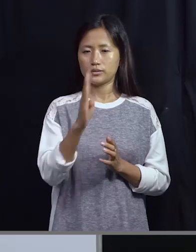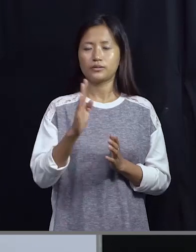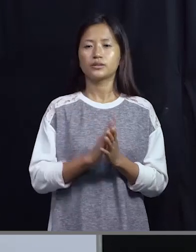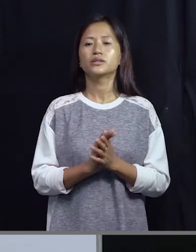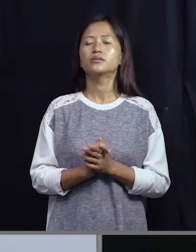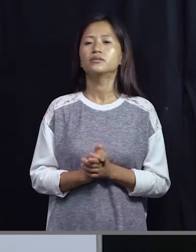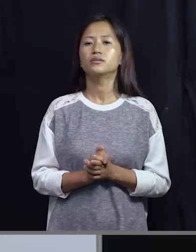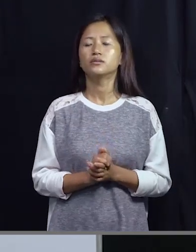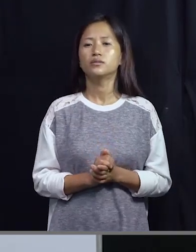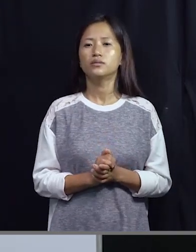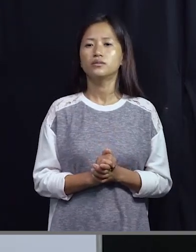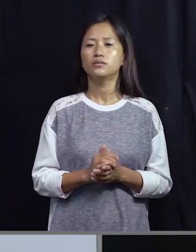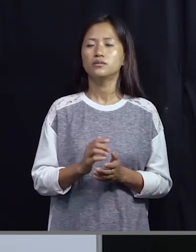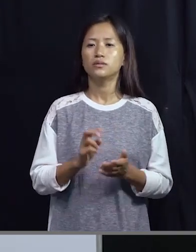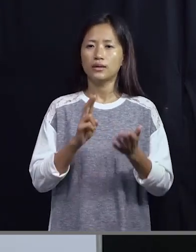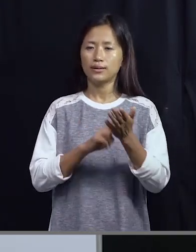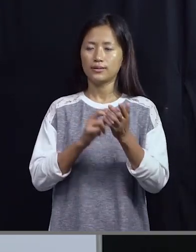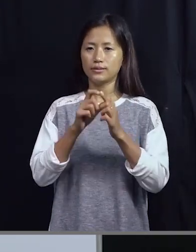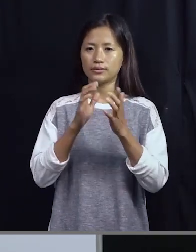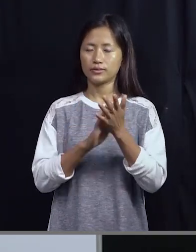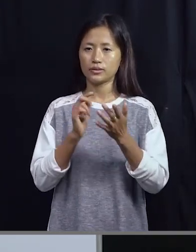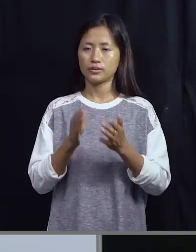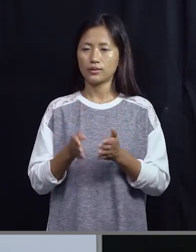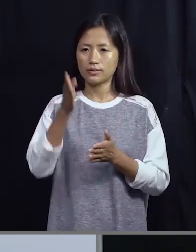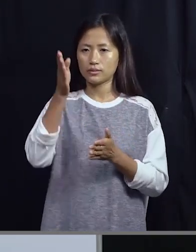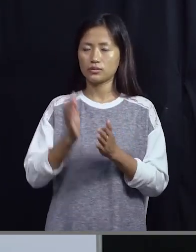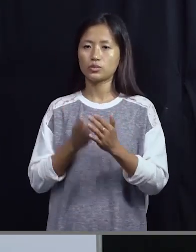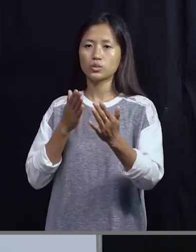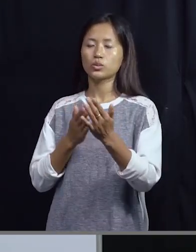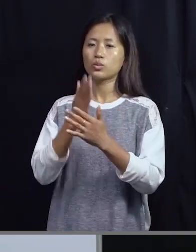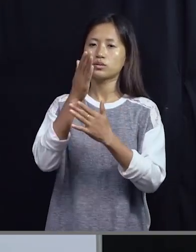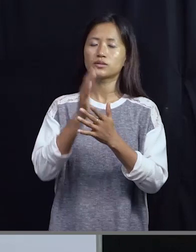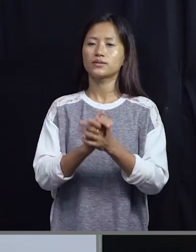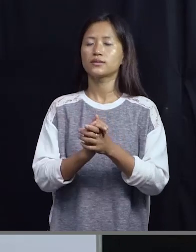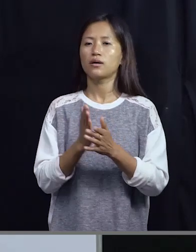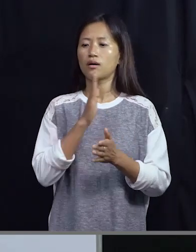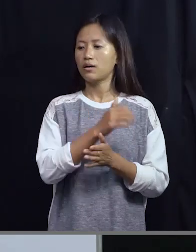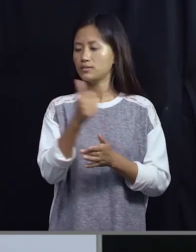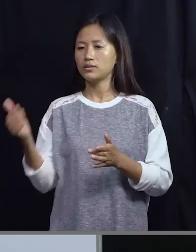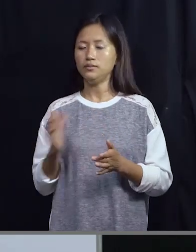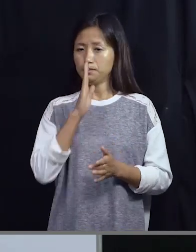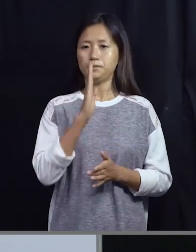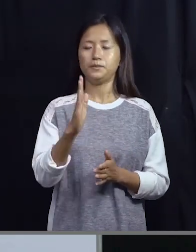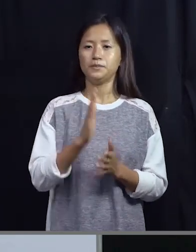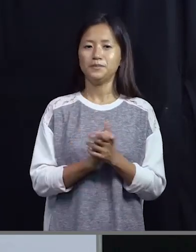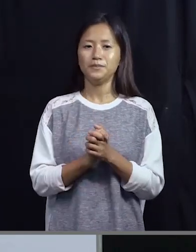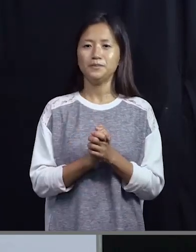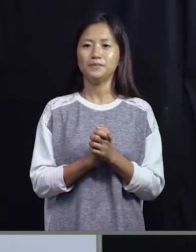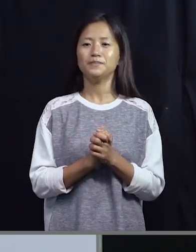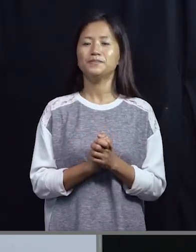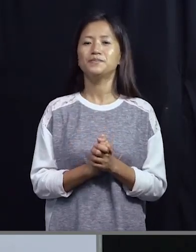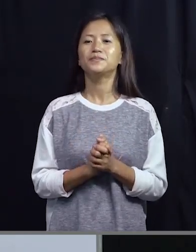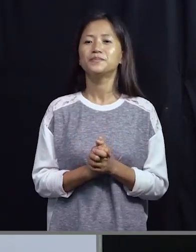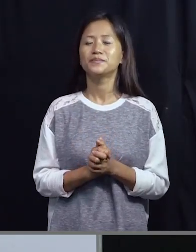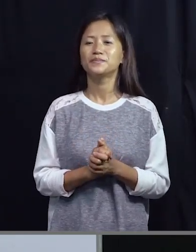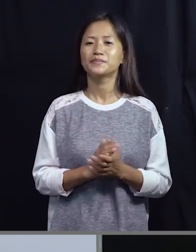proceeds from it starts from one end of DNA and it proceeds towards the other end or other direction. It's one one direction